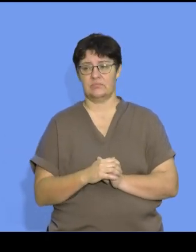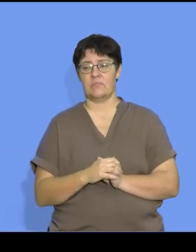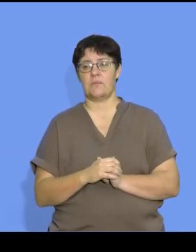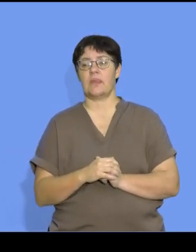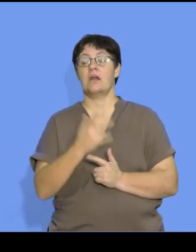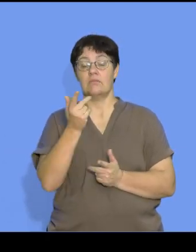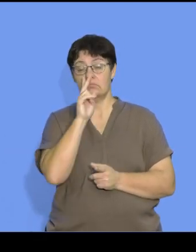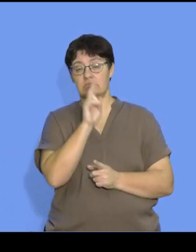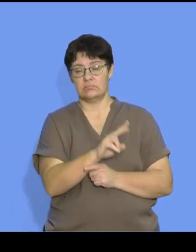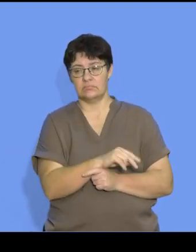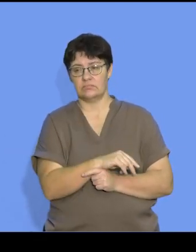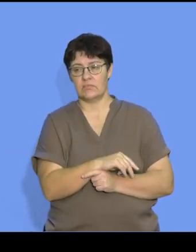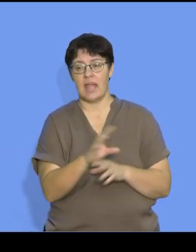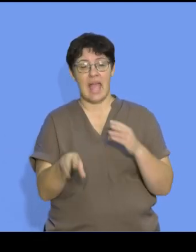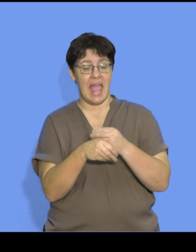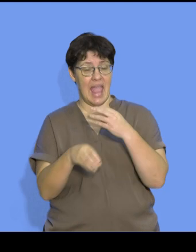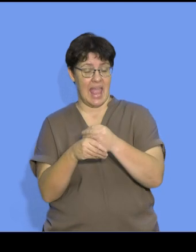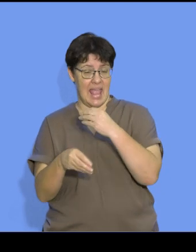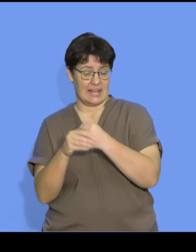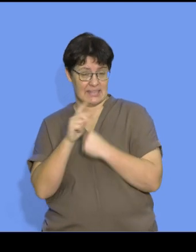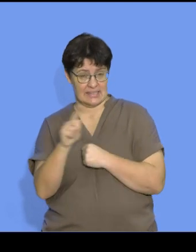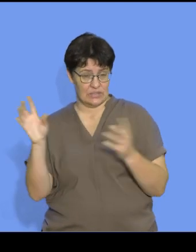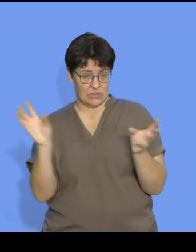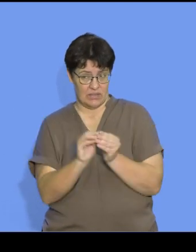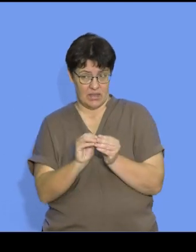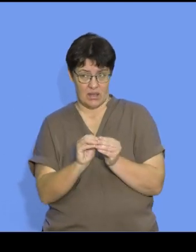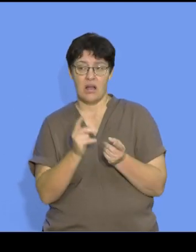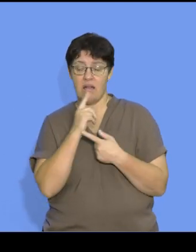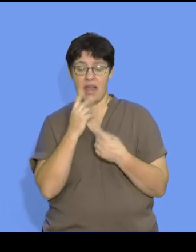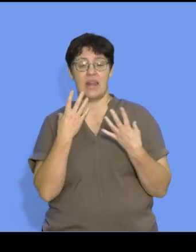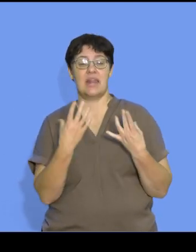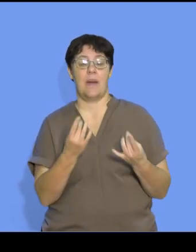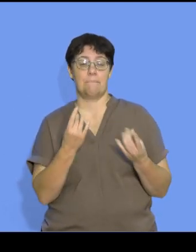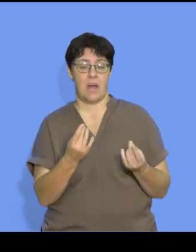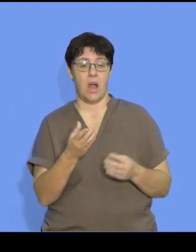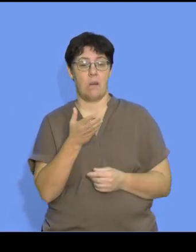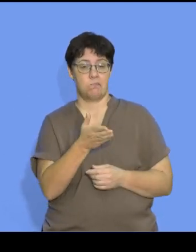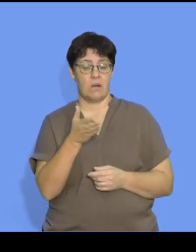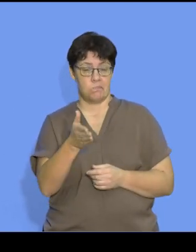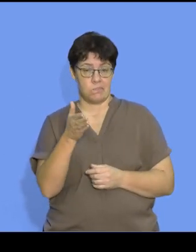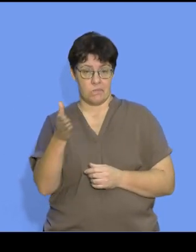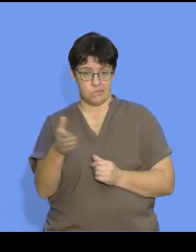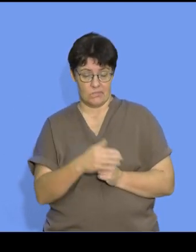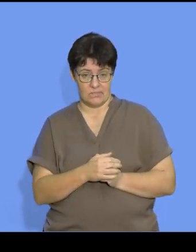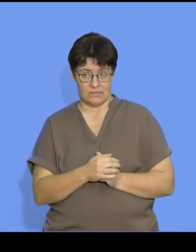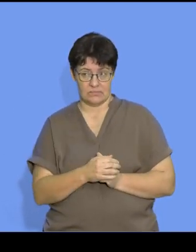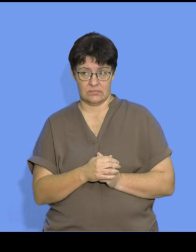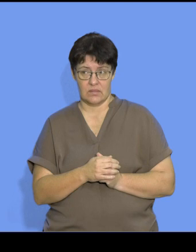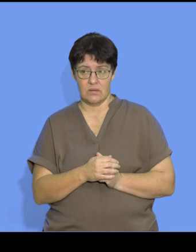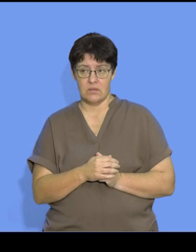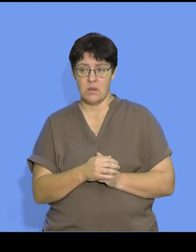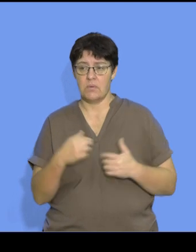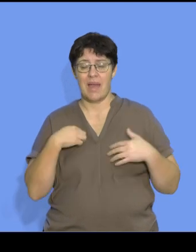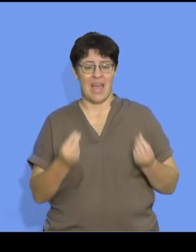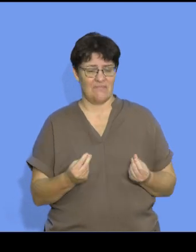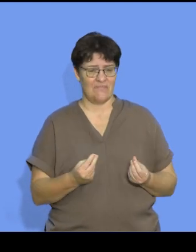see that if I were adding the common differences together, those are the numbers that would be present. But all that I have is